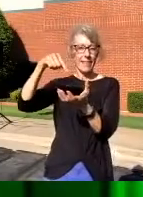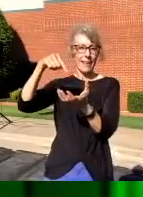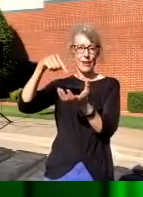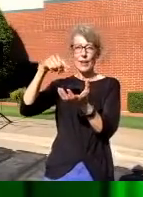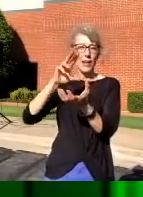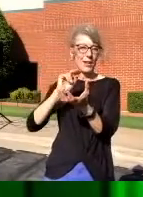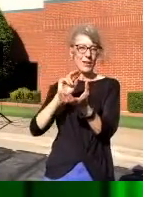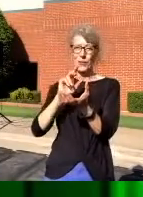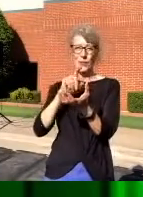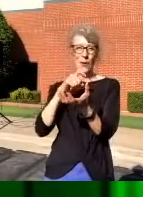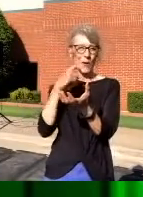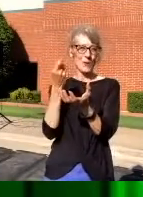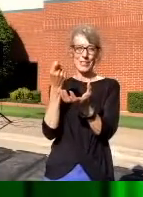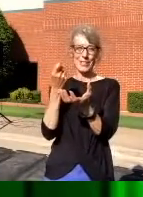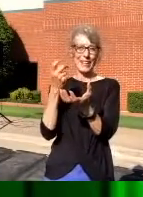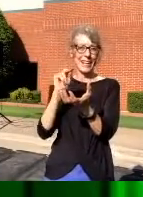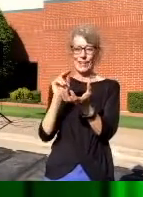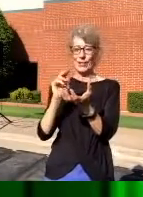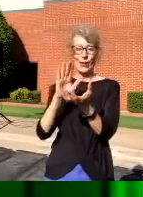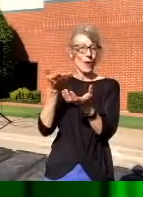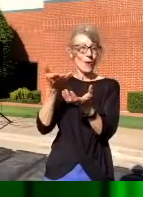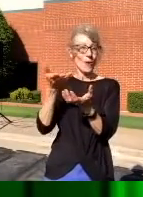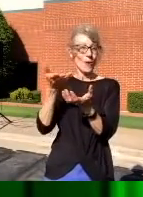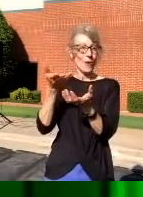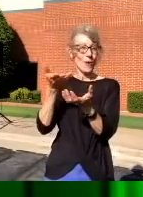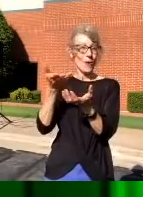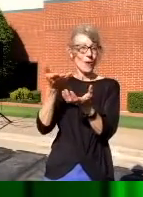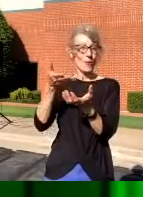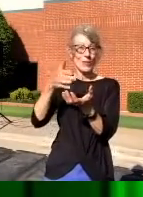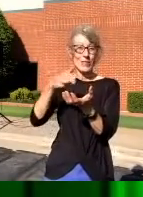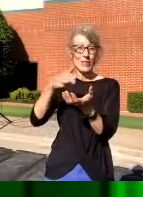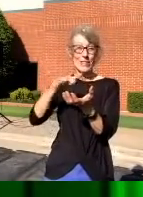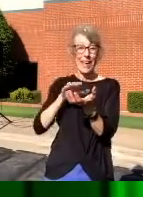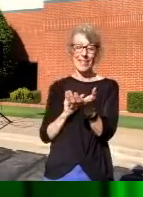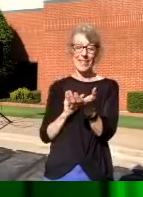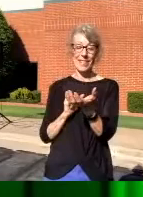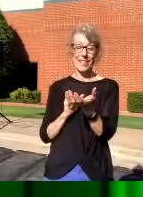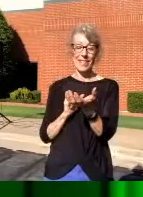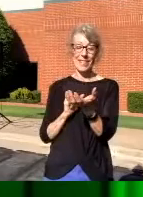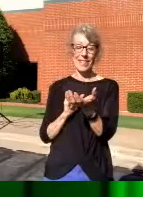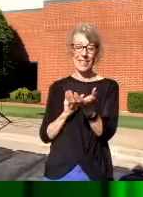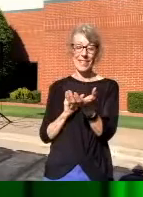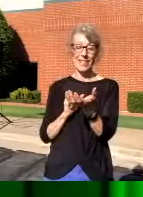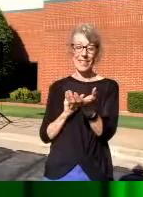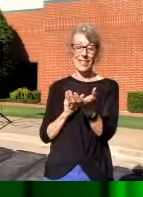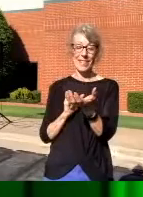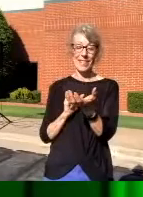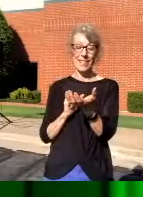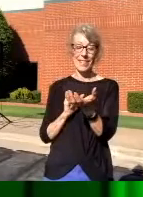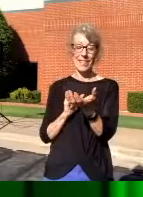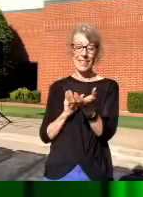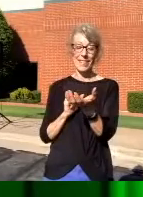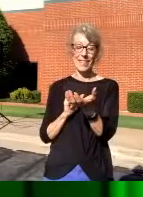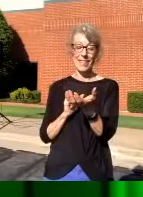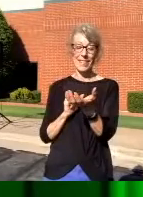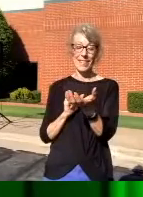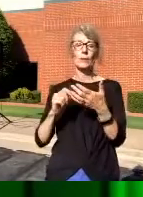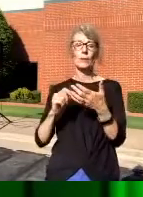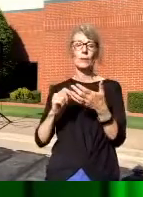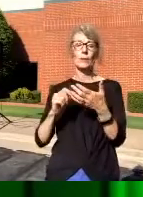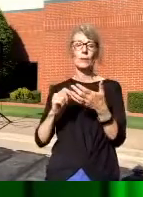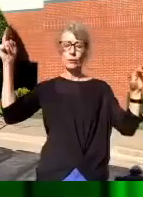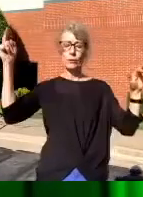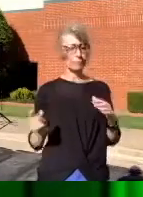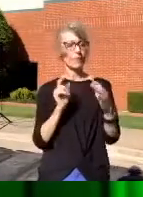creation. And John's writing down what he sees. And so this new Jerusalem is coming down. And this angel comes and measures the city. And here is what the